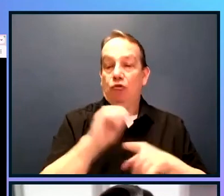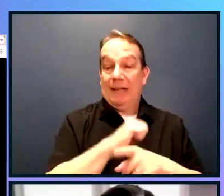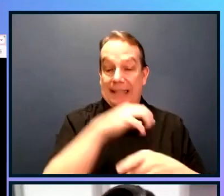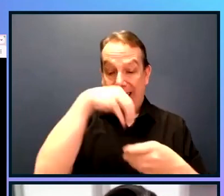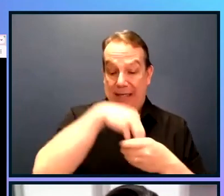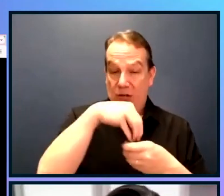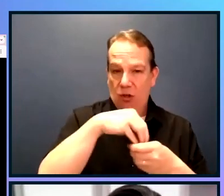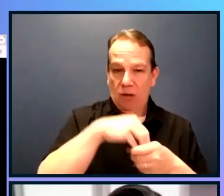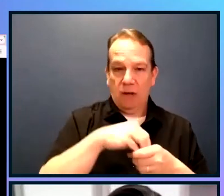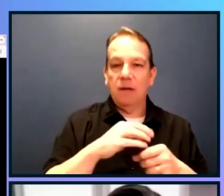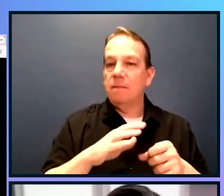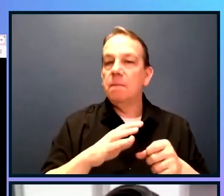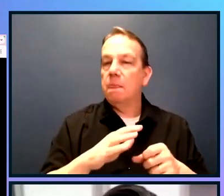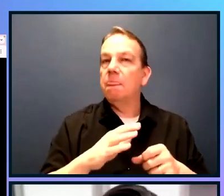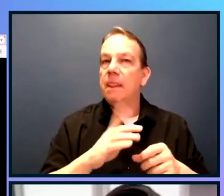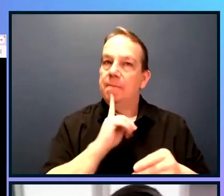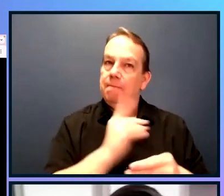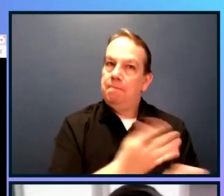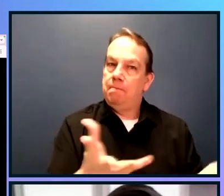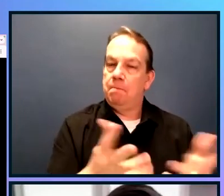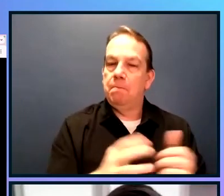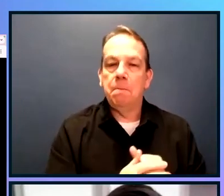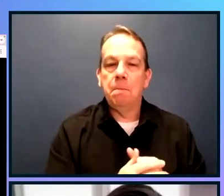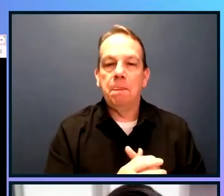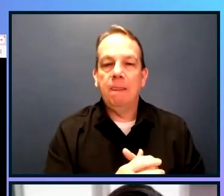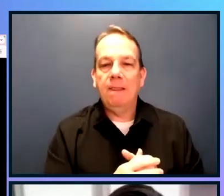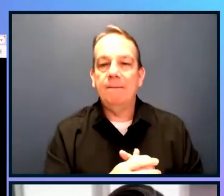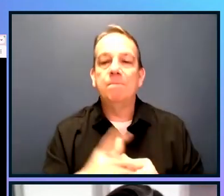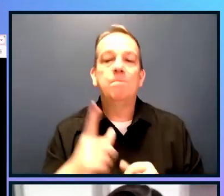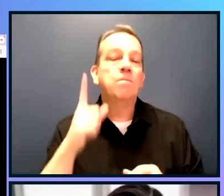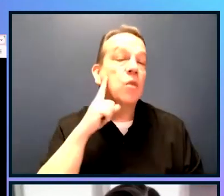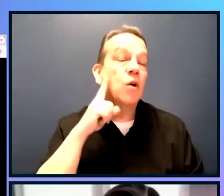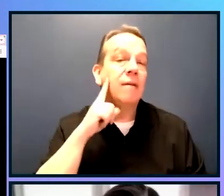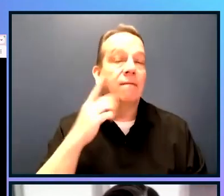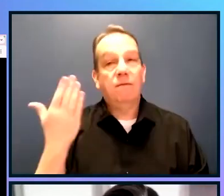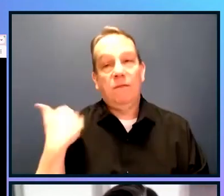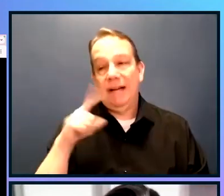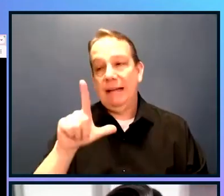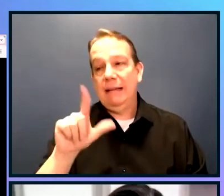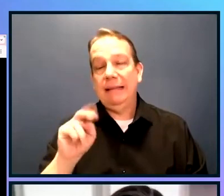highly relevant to GitHub. As we heard from Lindsey, while there